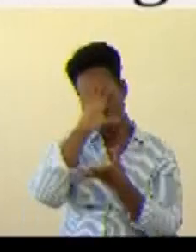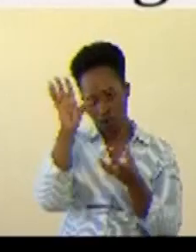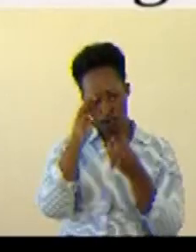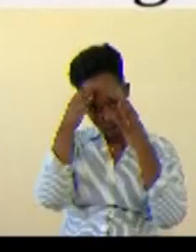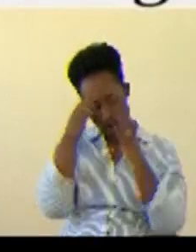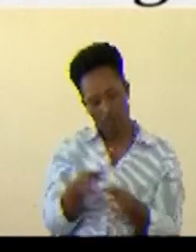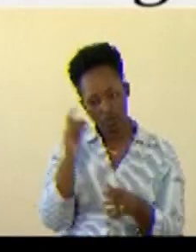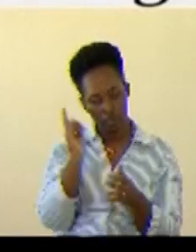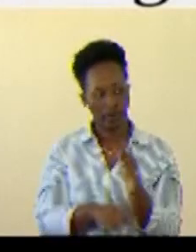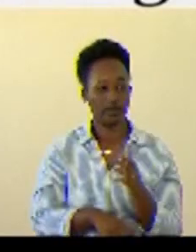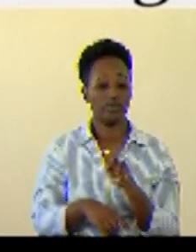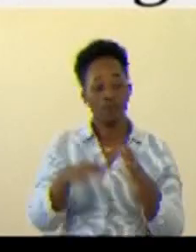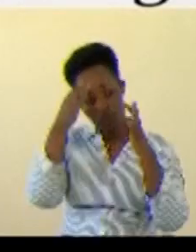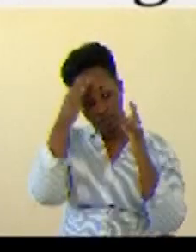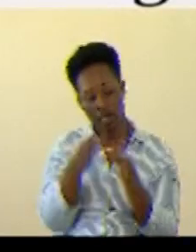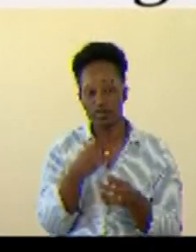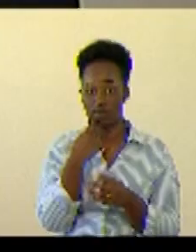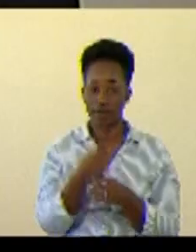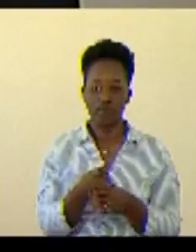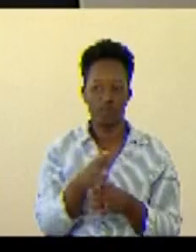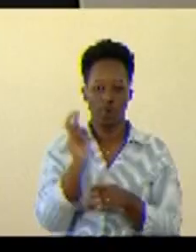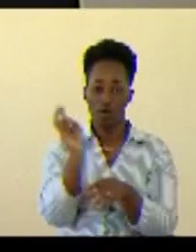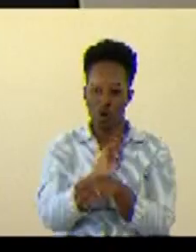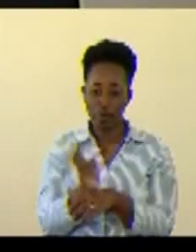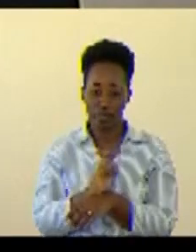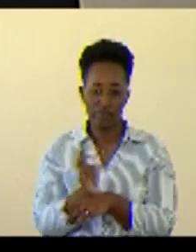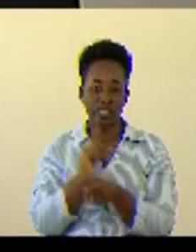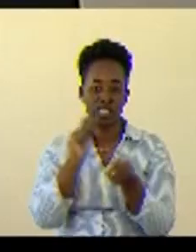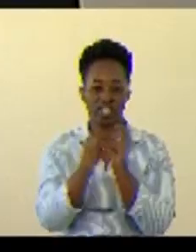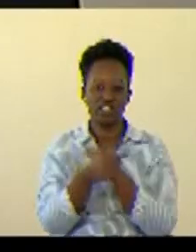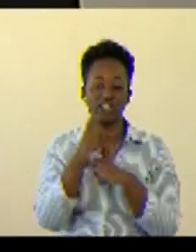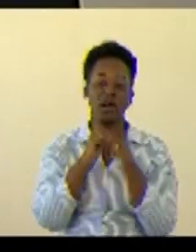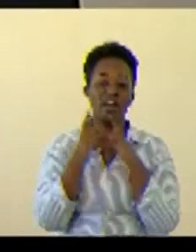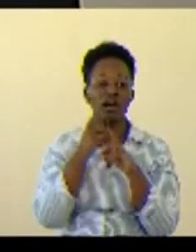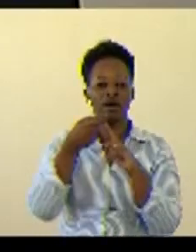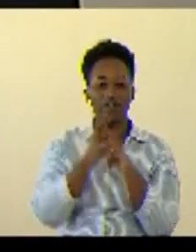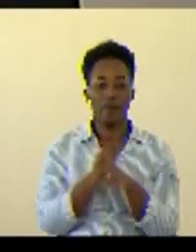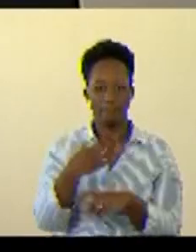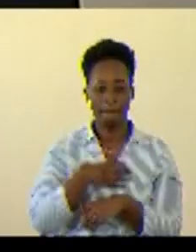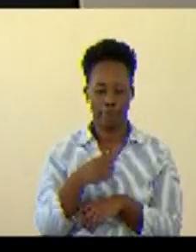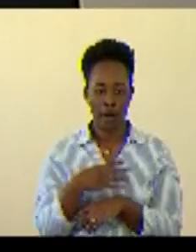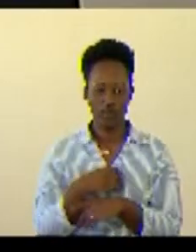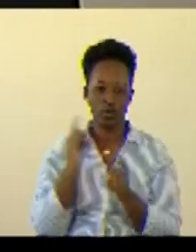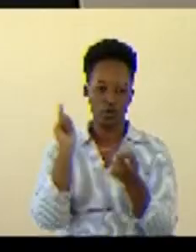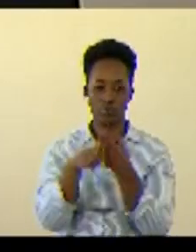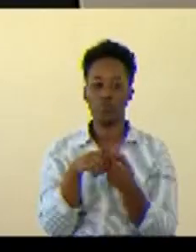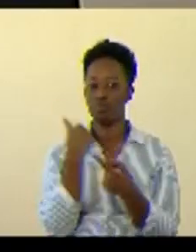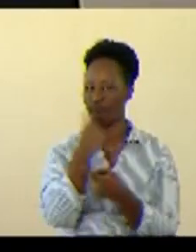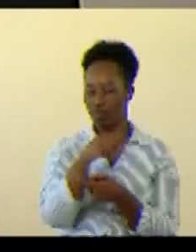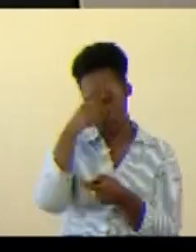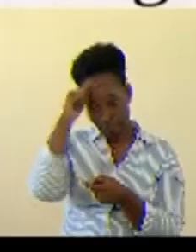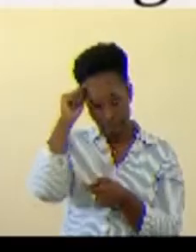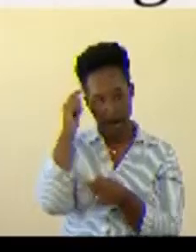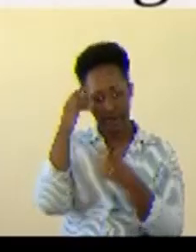I can mention the conclusion that the observation, changing of the color from brown to blue-black, the conclusion is